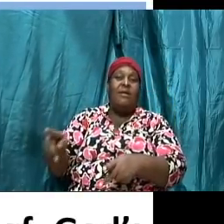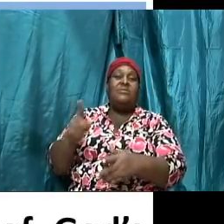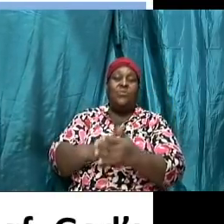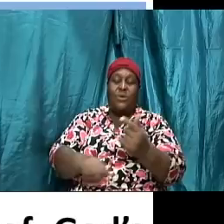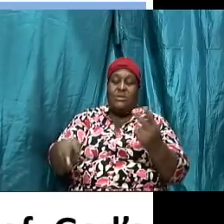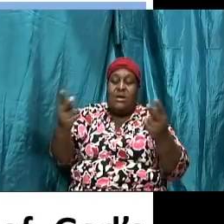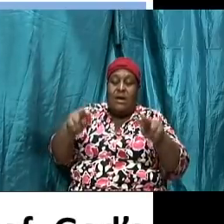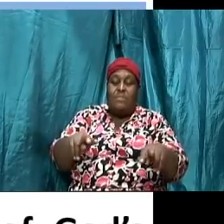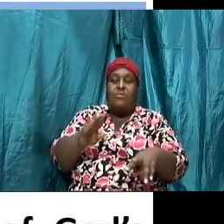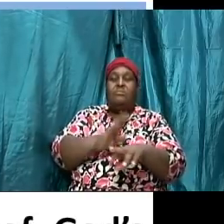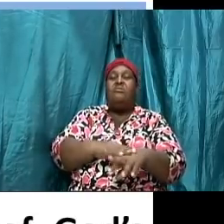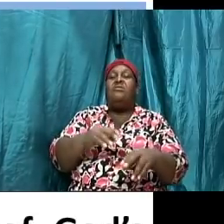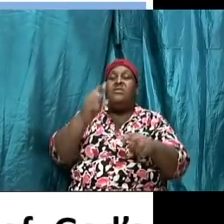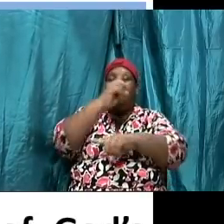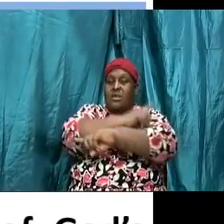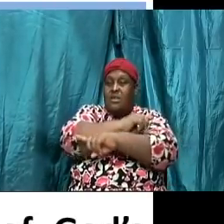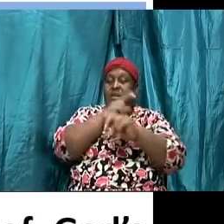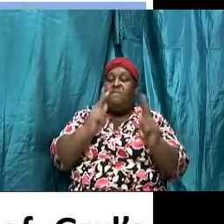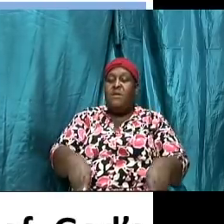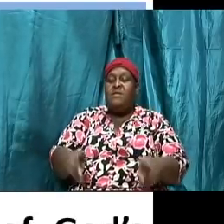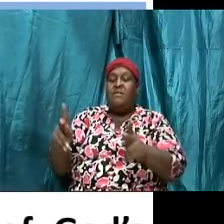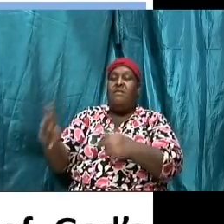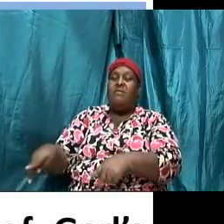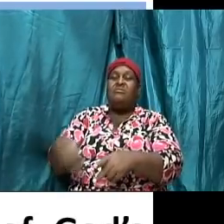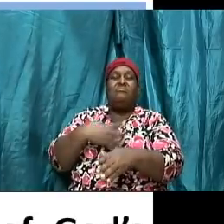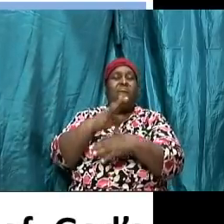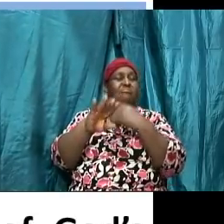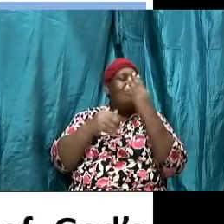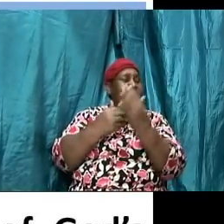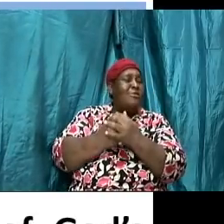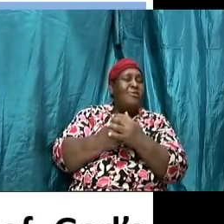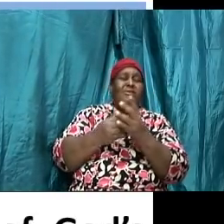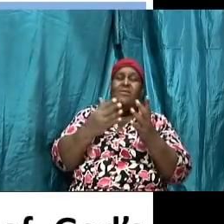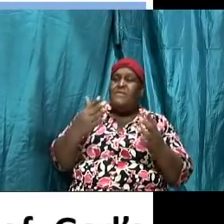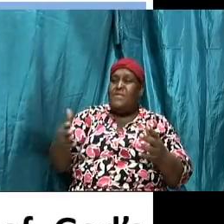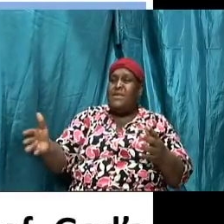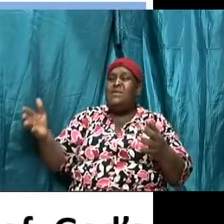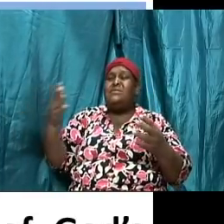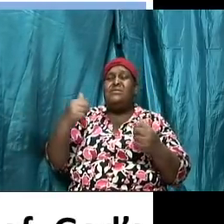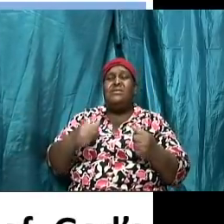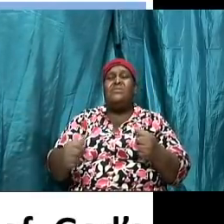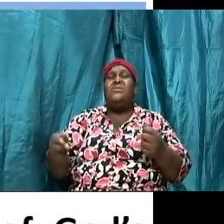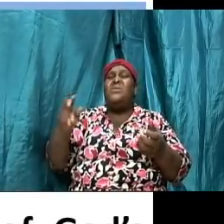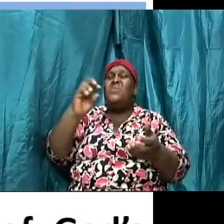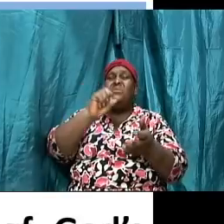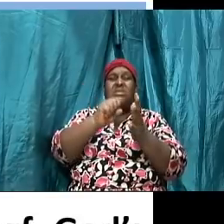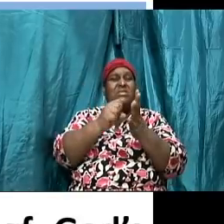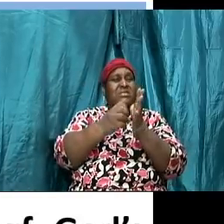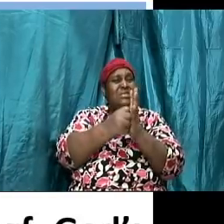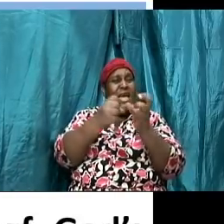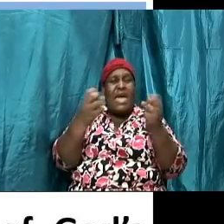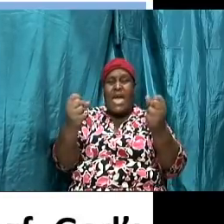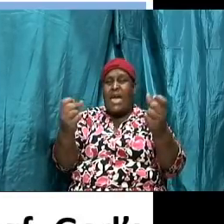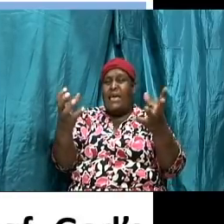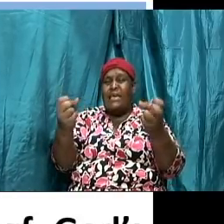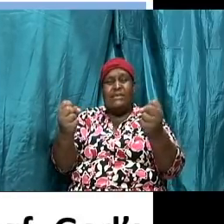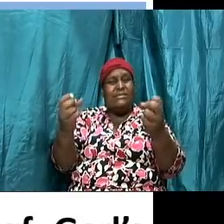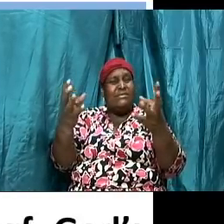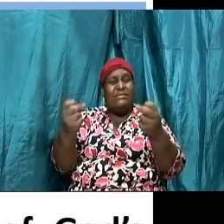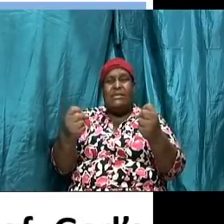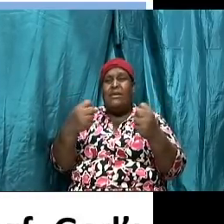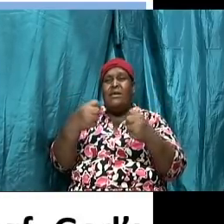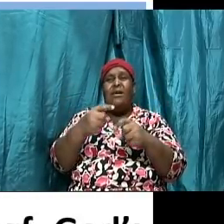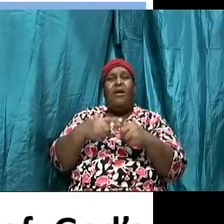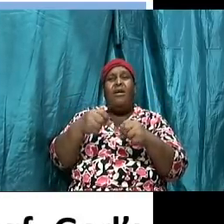day of Pentecost. So all of these things are just symbolic of what God was about to do. Ceremonial laws, and therefore